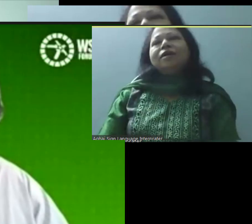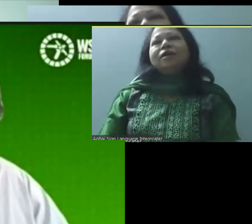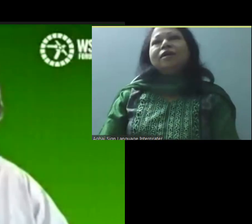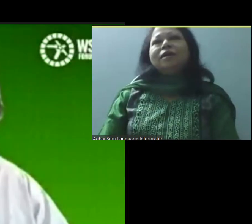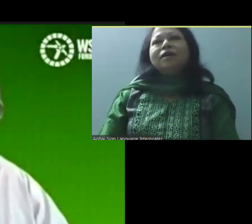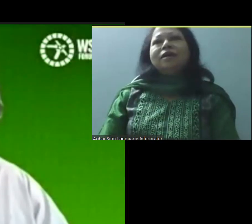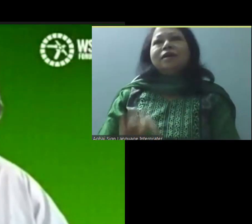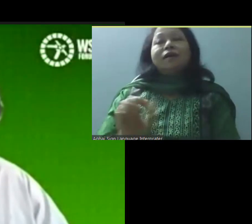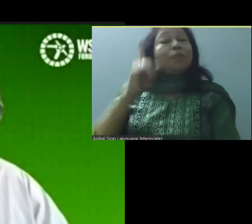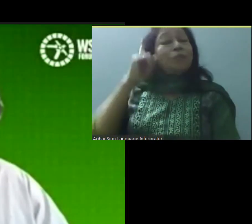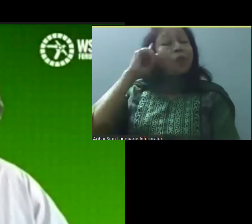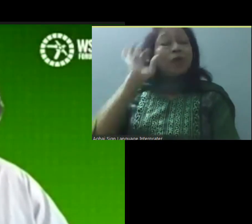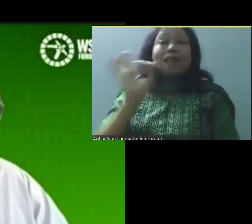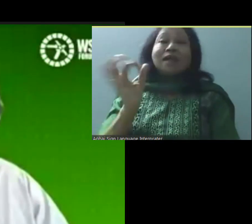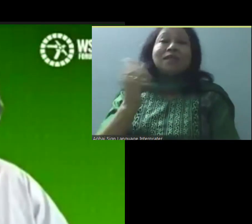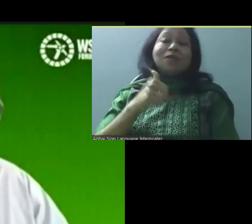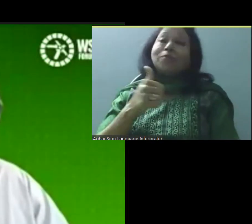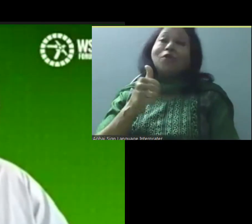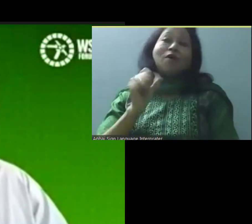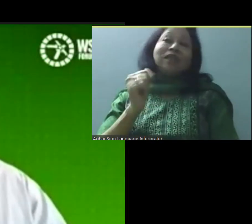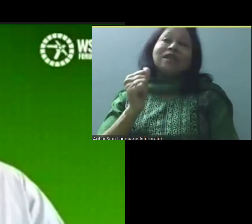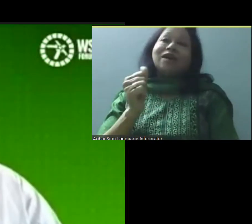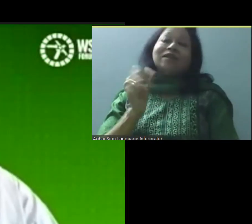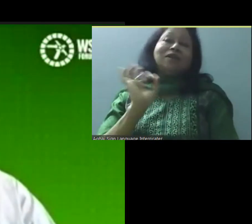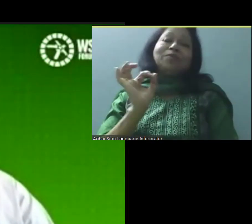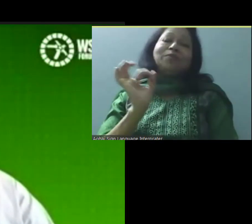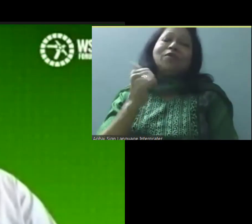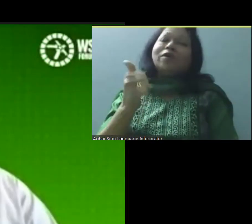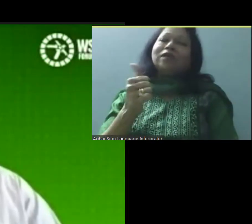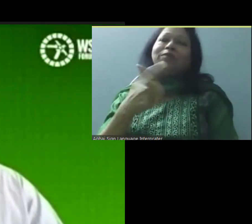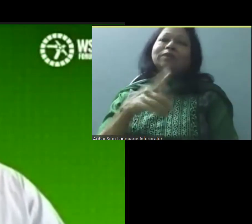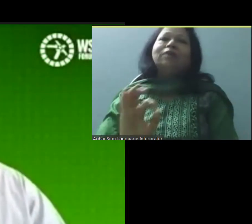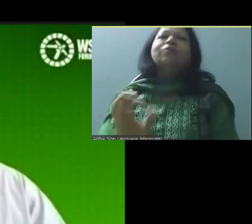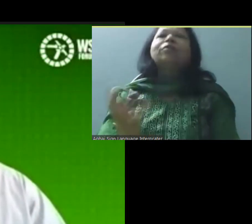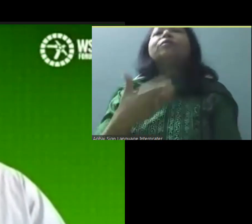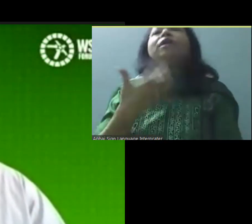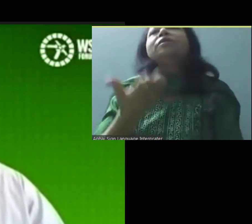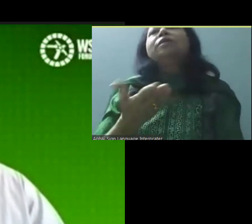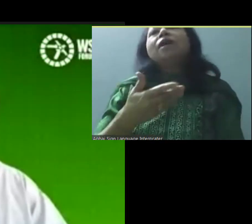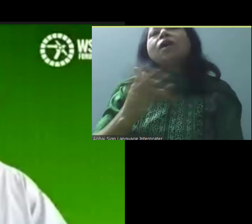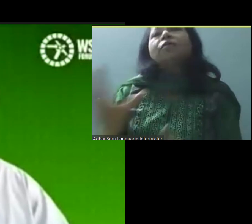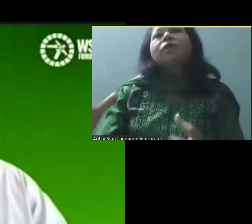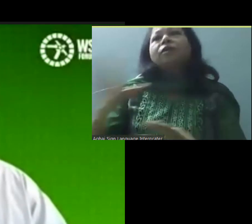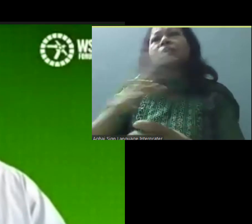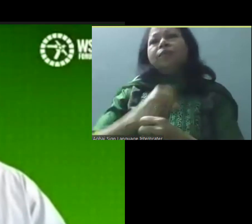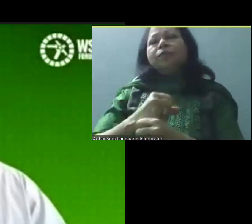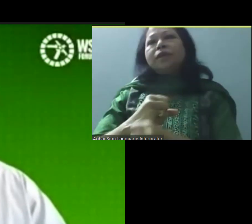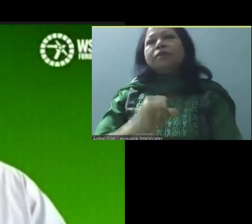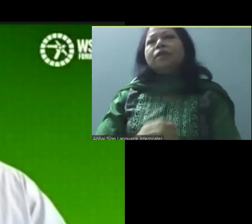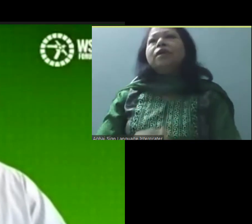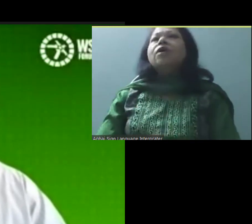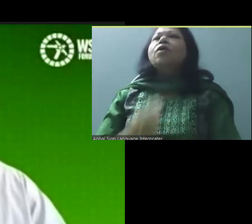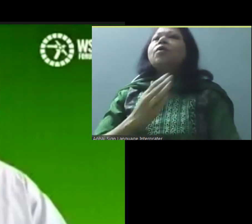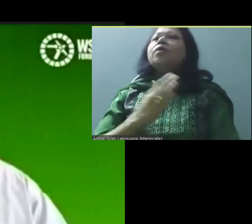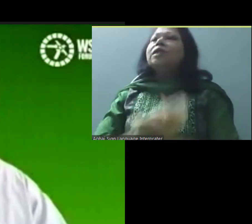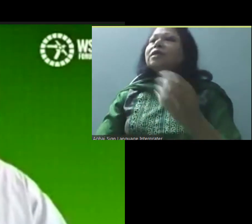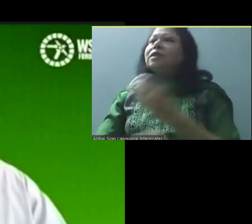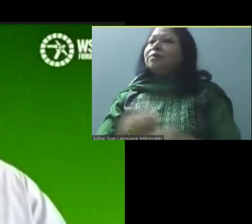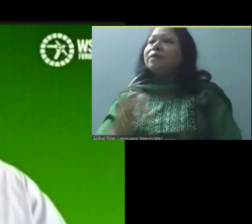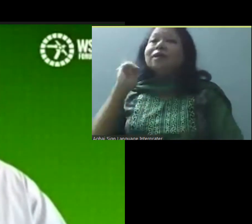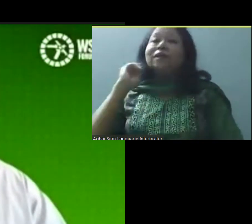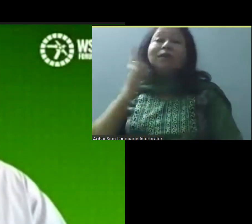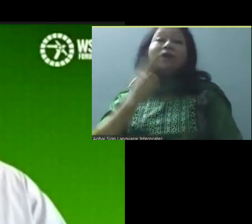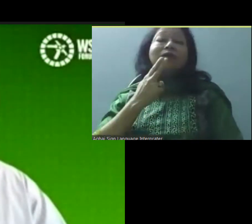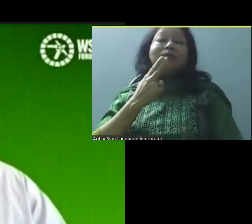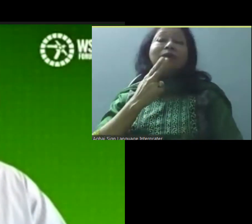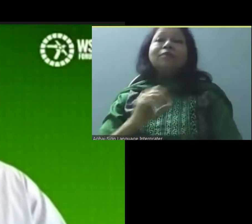very interesting lineup today. So we have got like the majority of our panelists are persons with disabilities. So I think